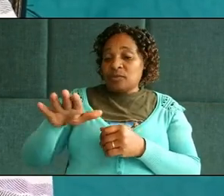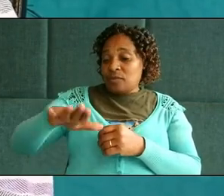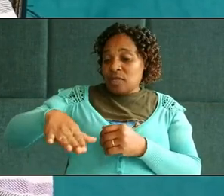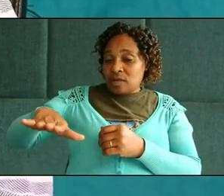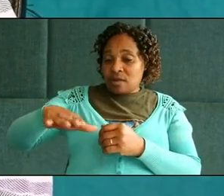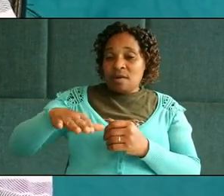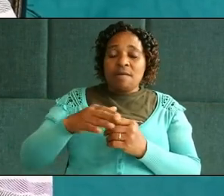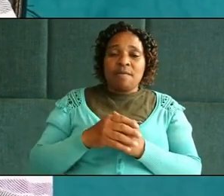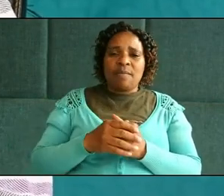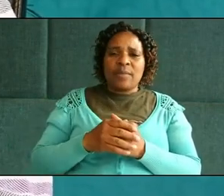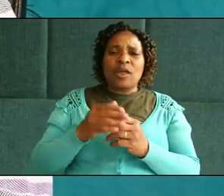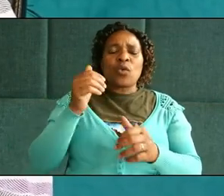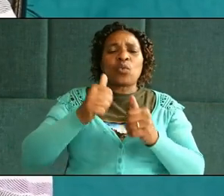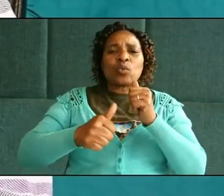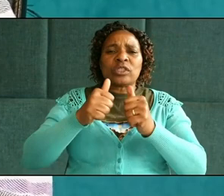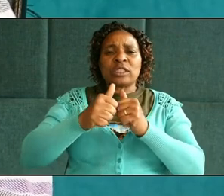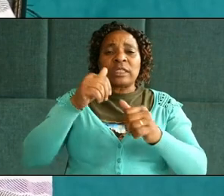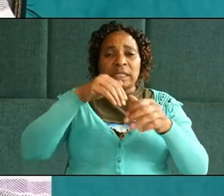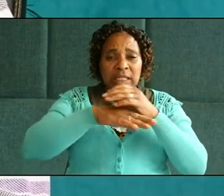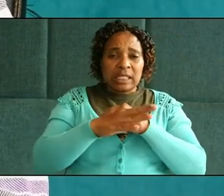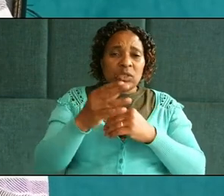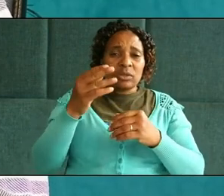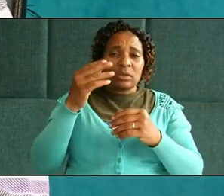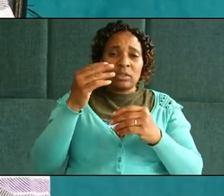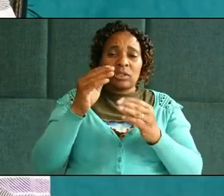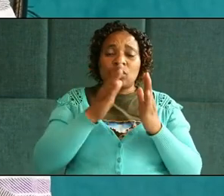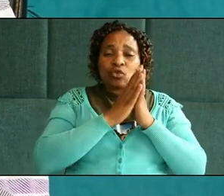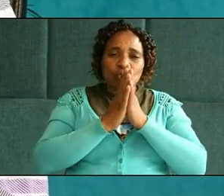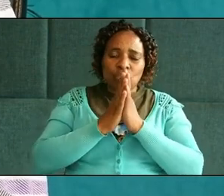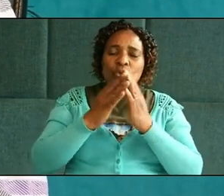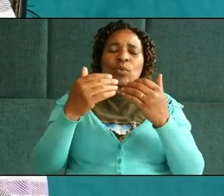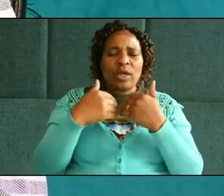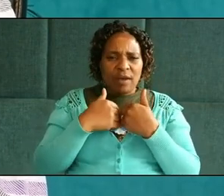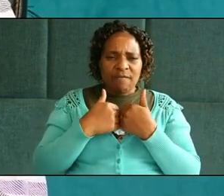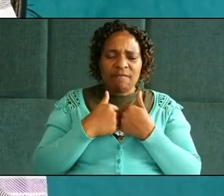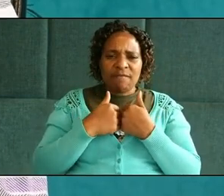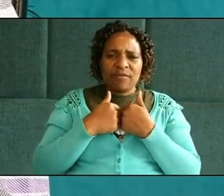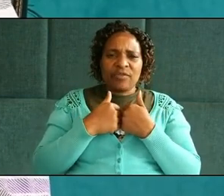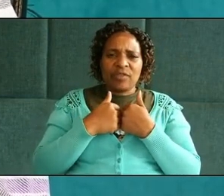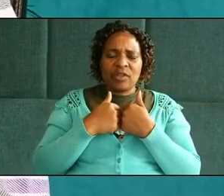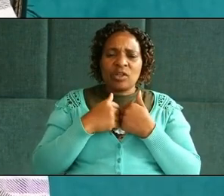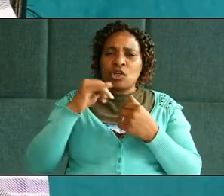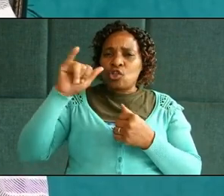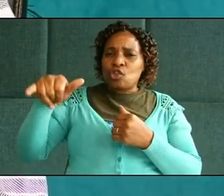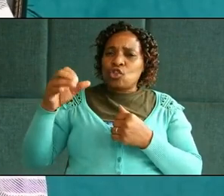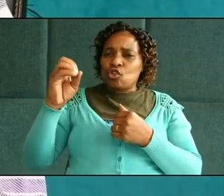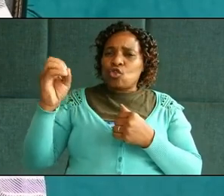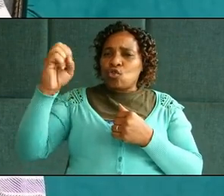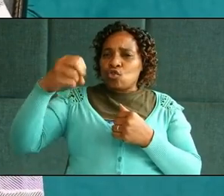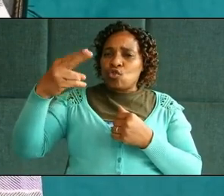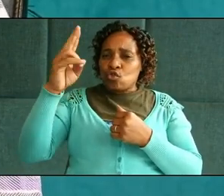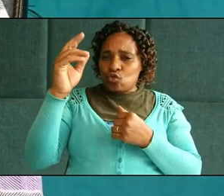the Sunday section, which is into the story, we have Joshua.